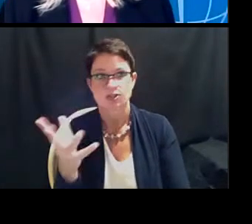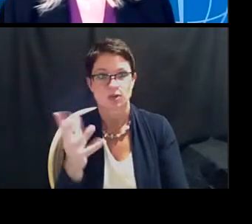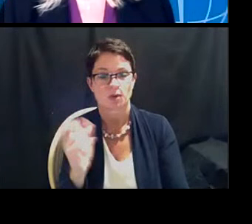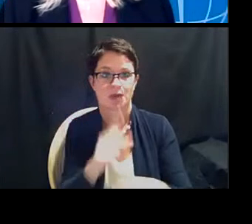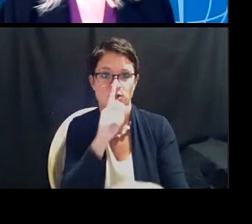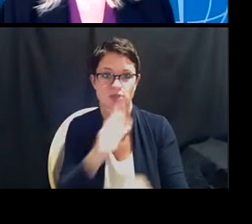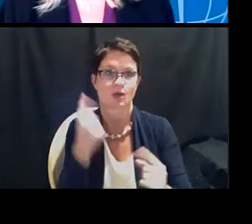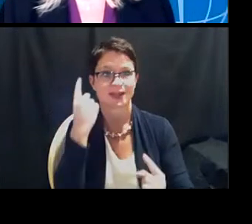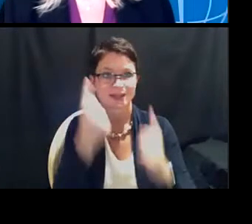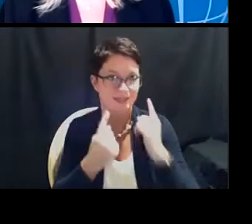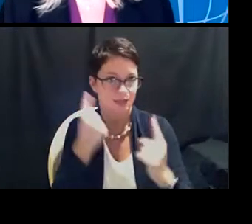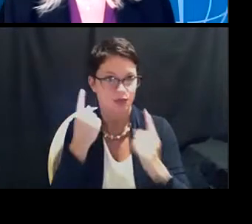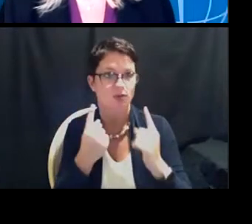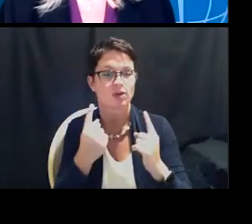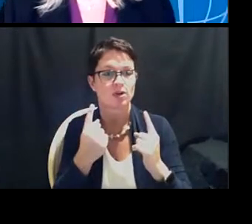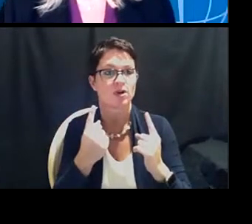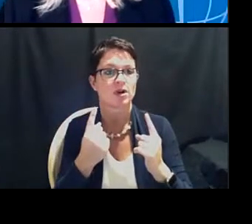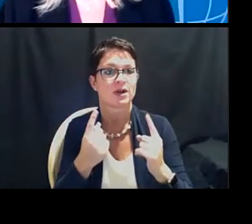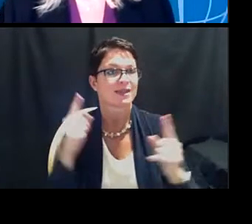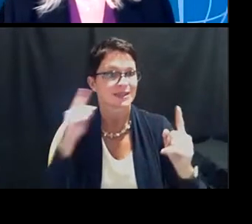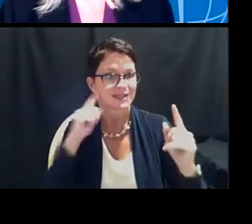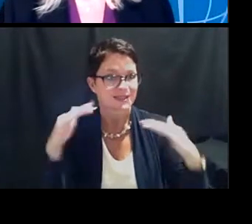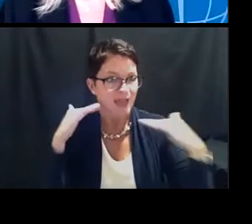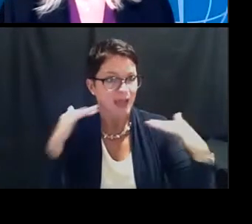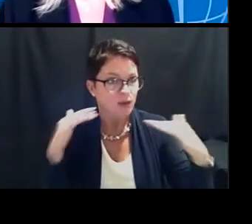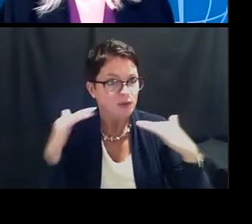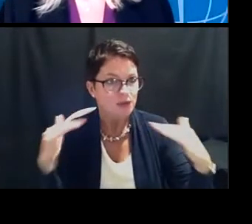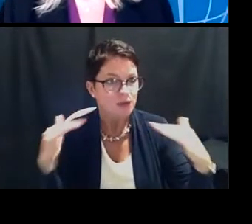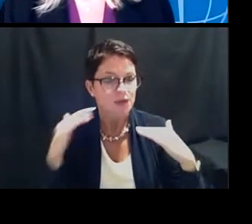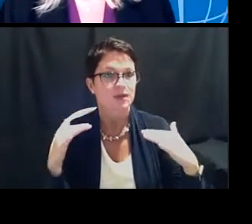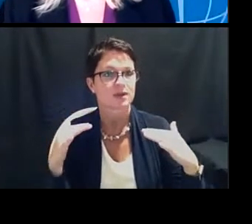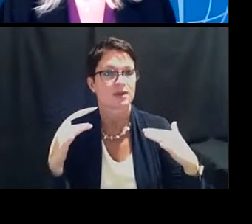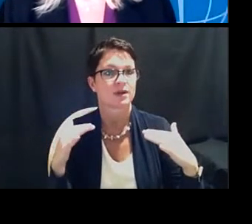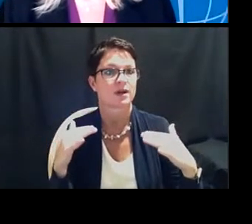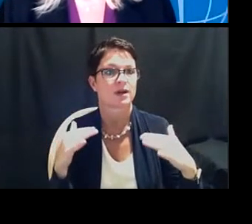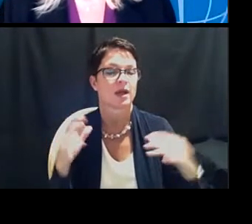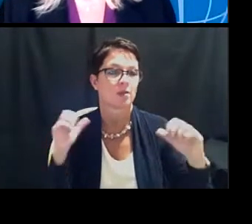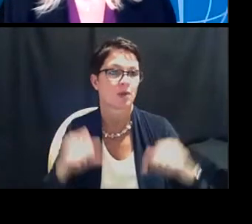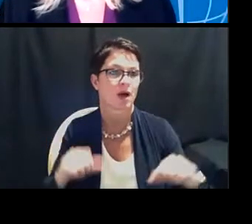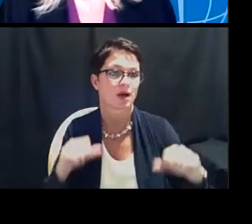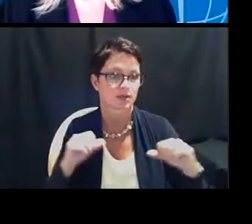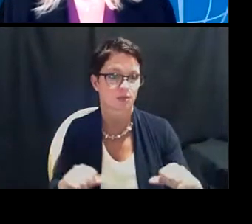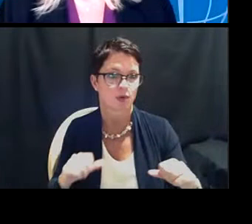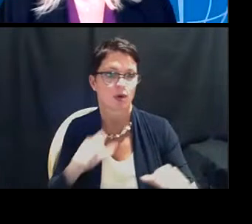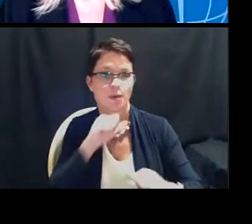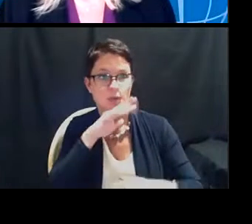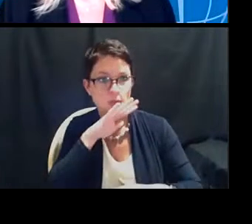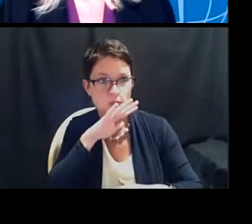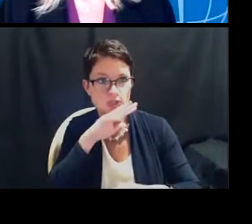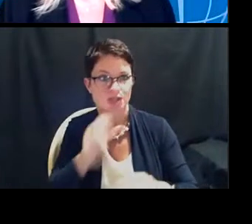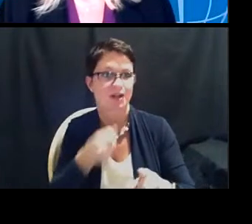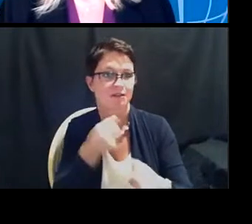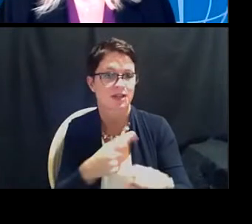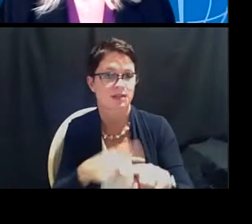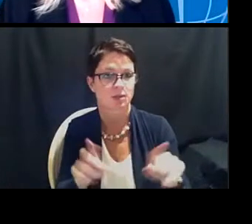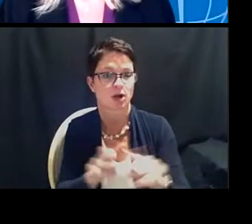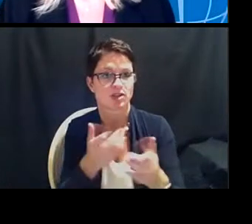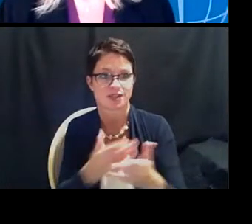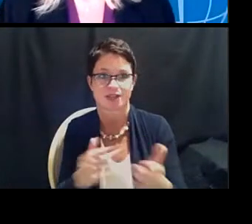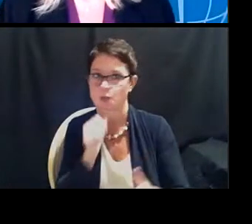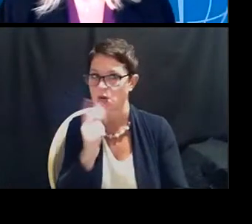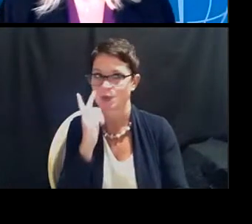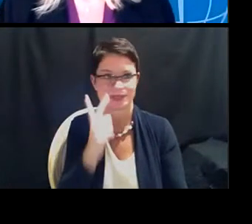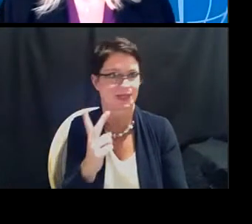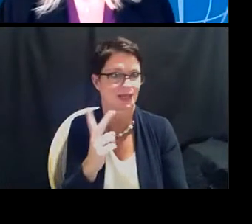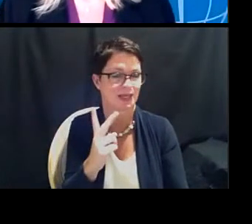out there and make sure there are considerations for sound, possible obviously pollution effects, but also the things we don't see. So